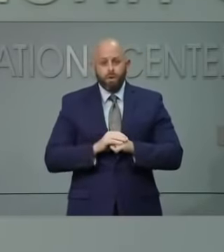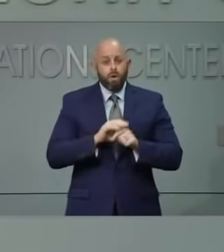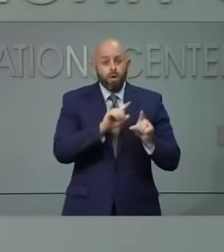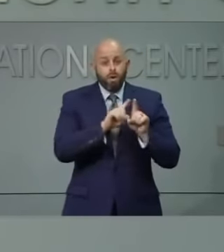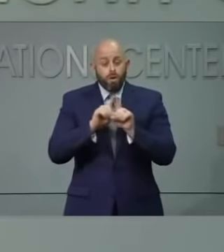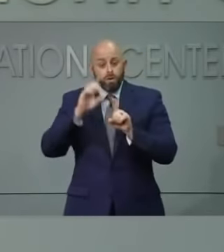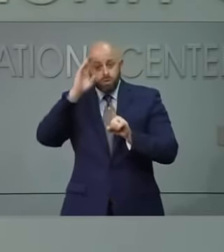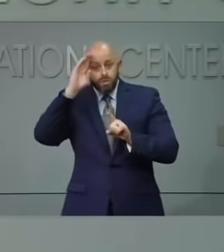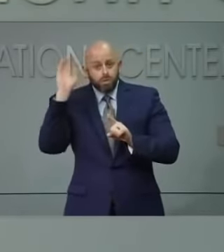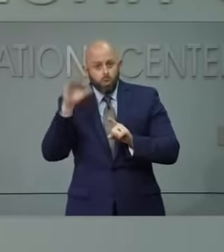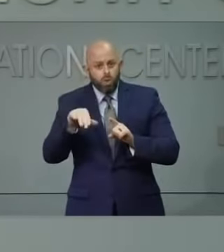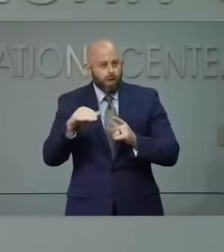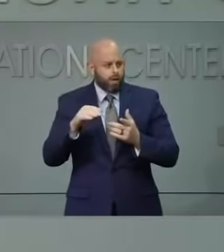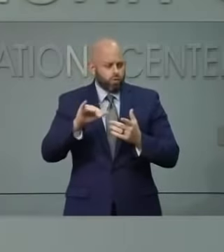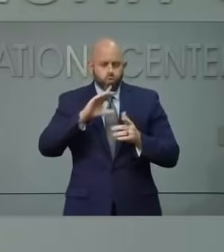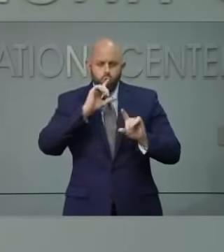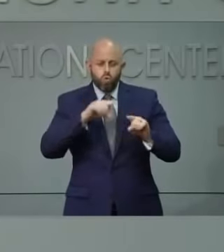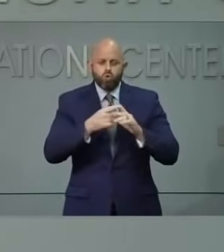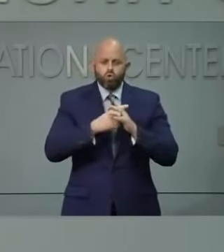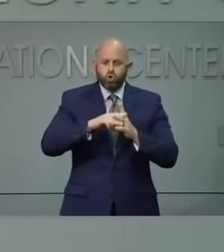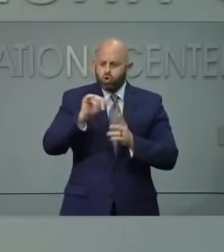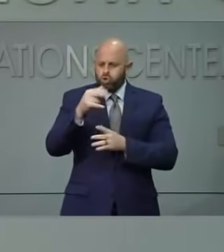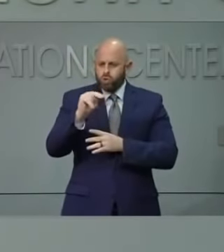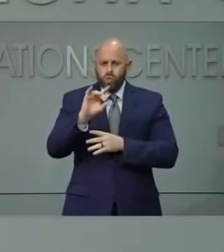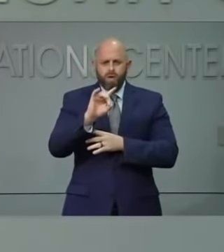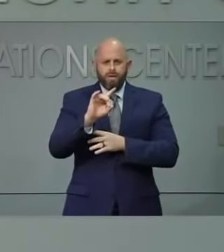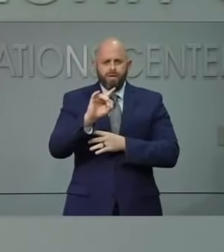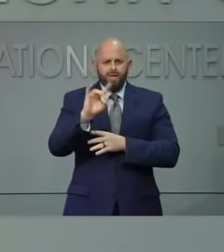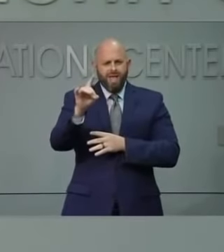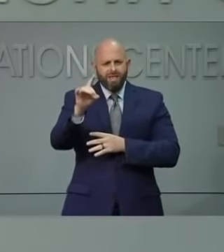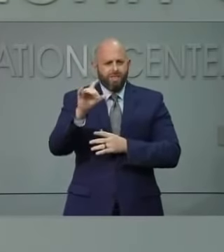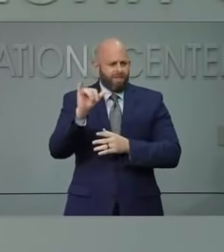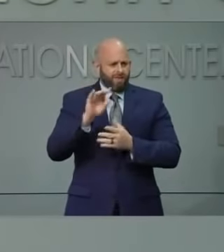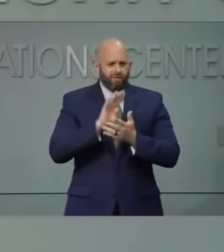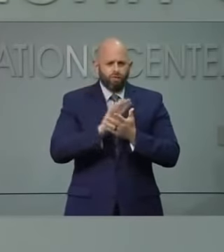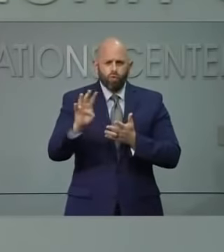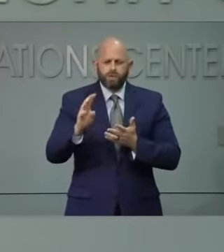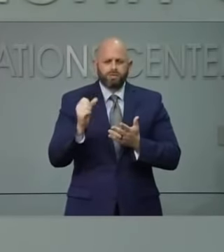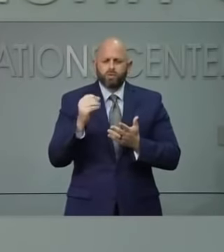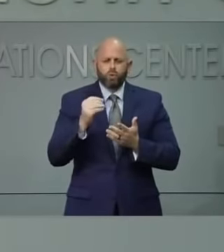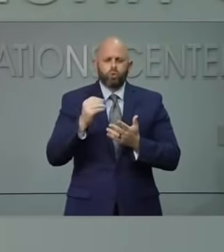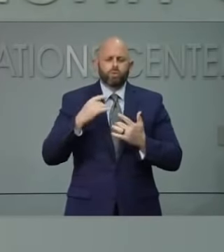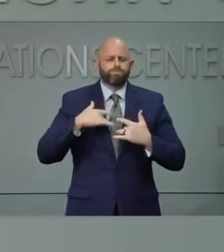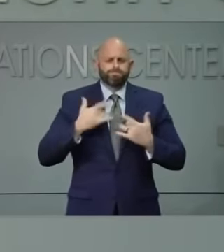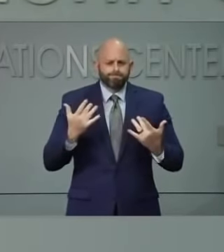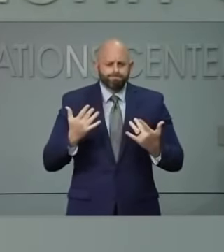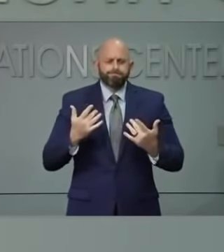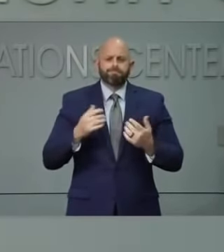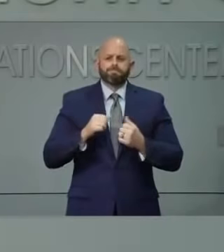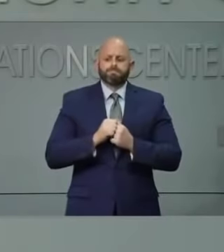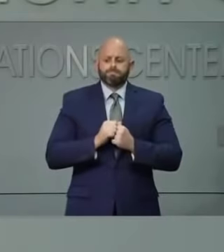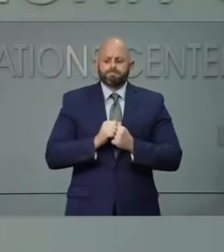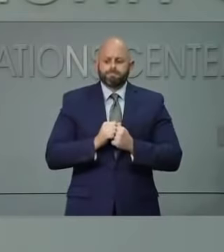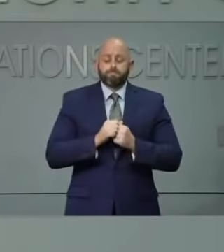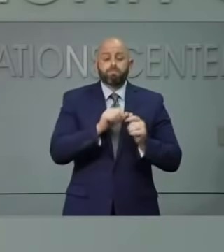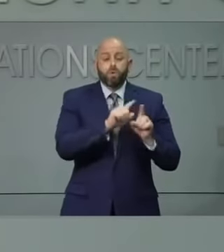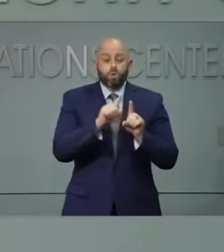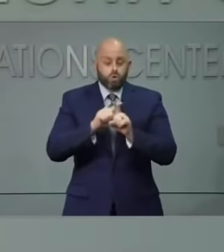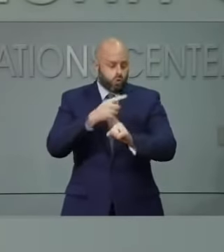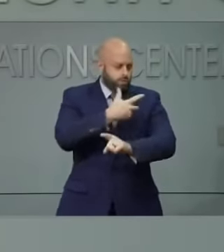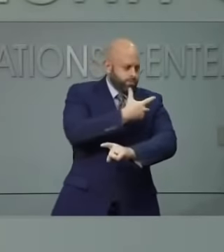I guess is 4 weeks. How does our vaccine distribution timeline factor into the restrictions